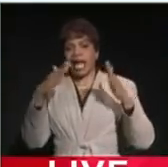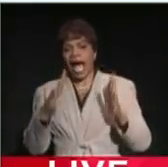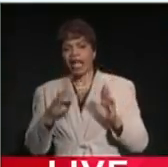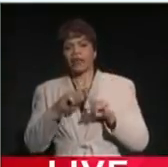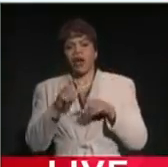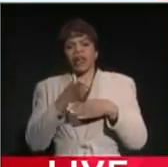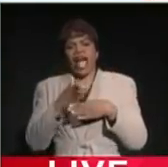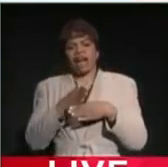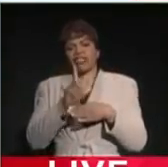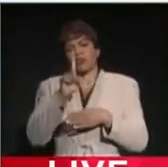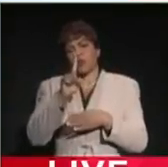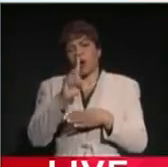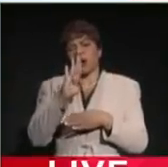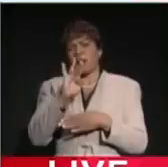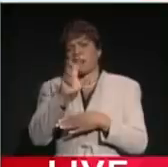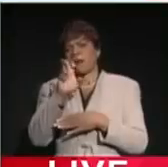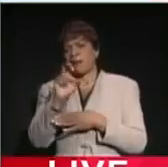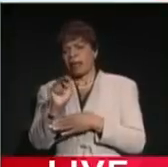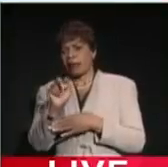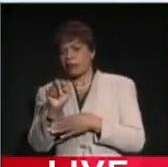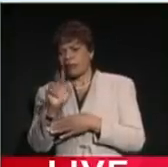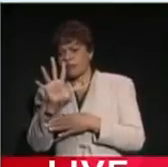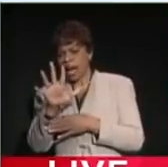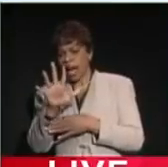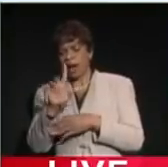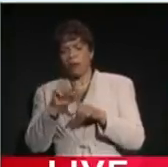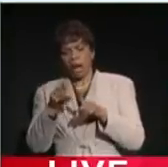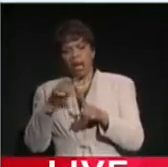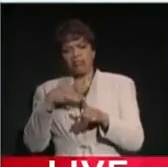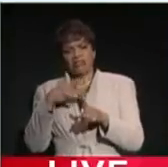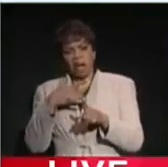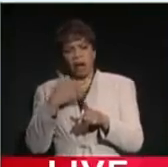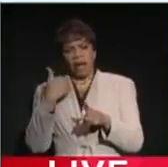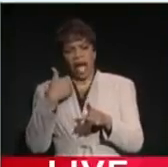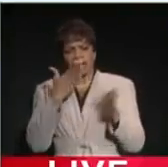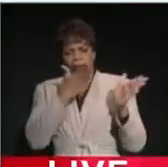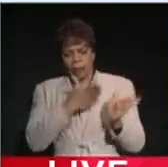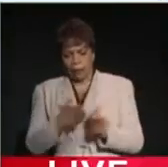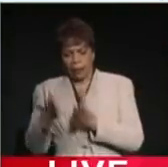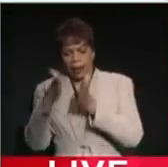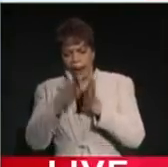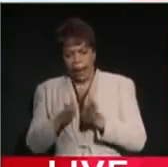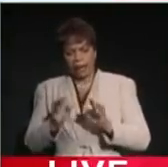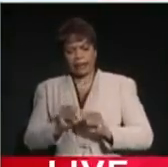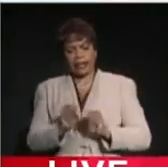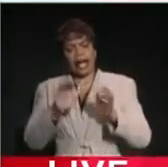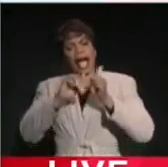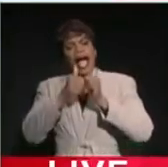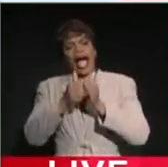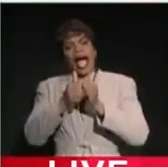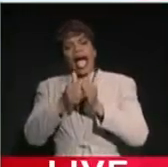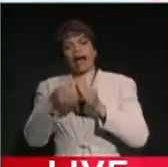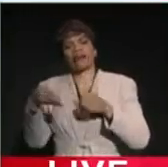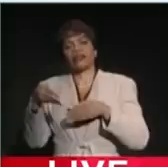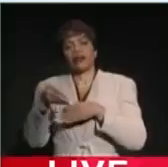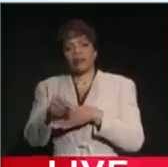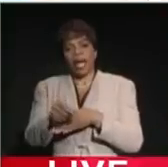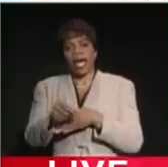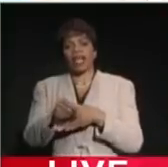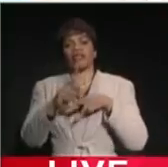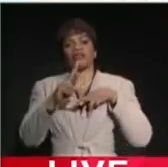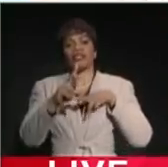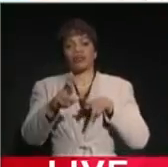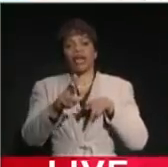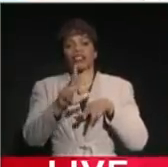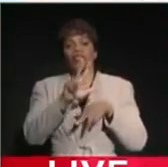cost about $1.5 billion. I think we have laid out very specifically a plan for how we pay for 3% of our